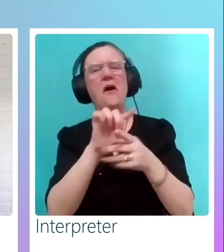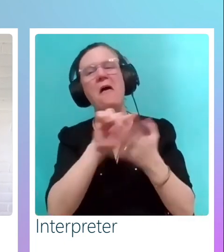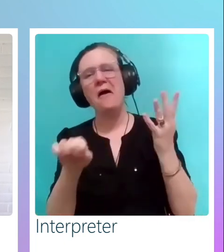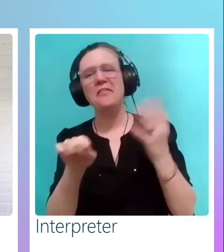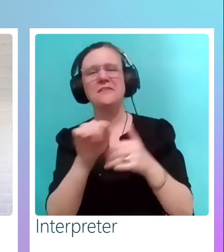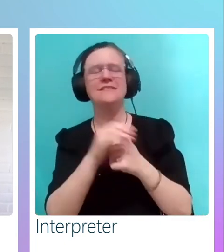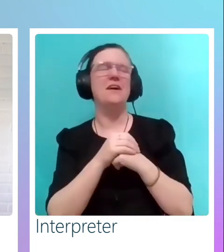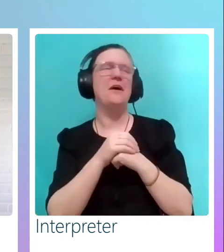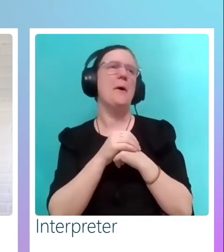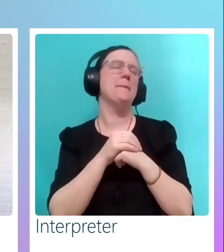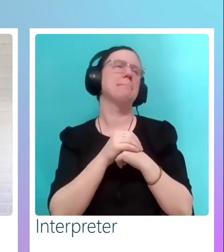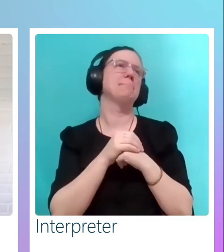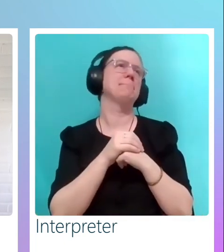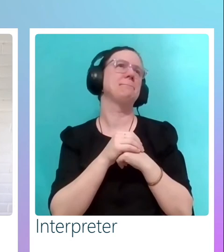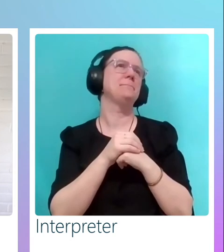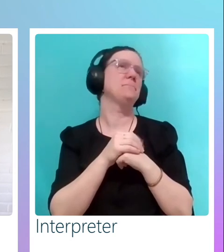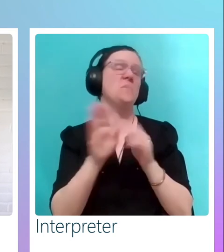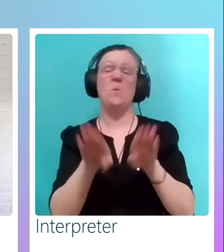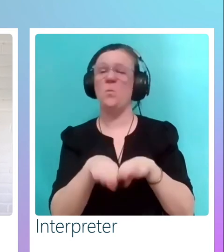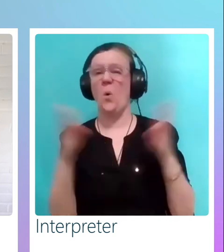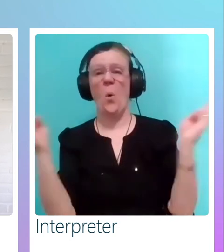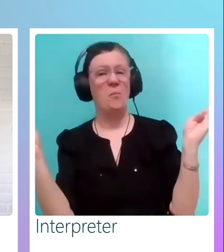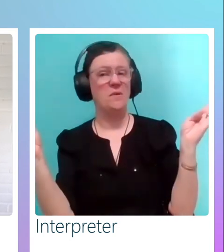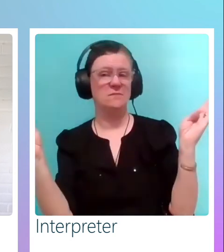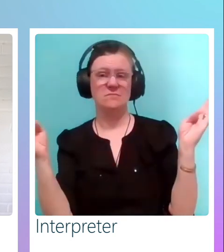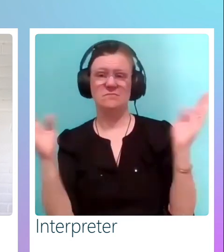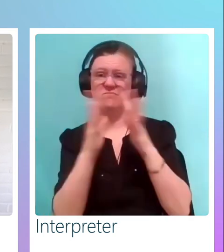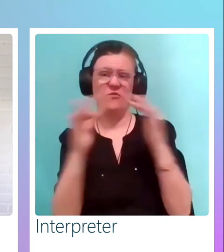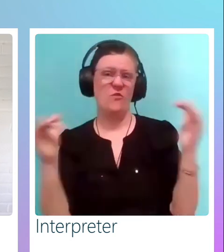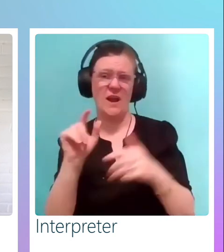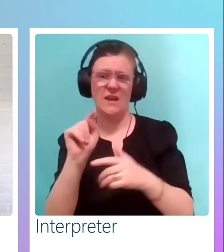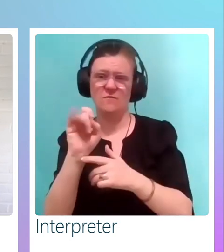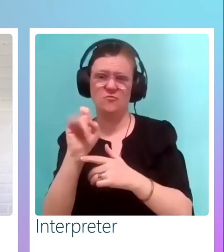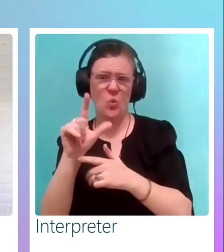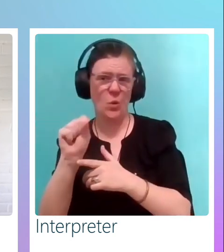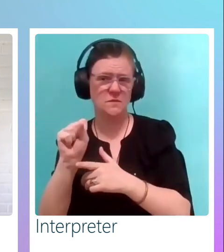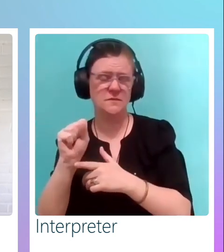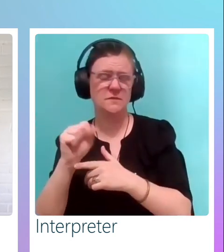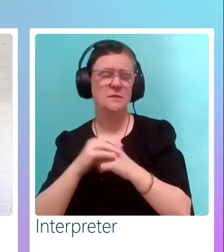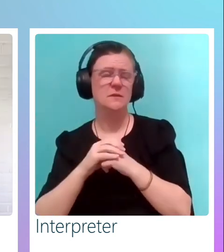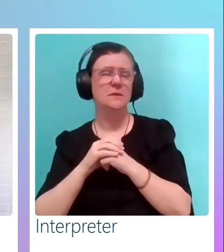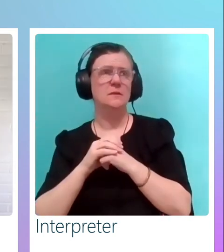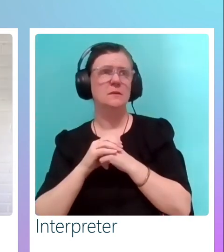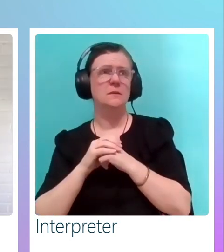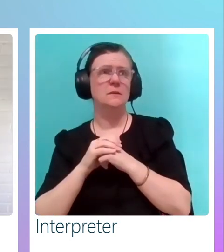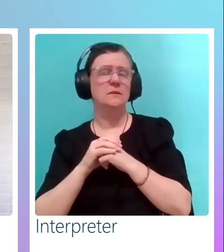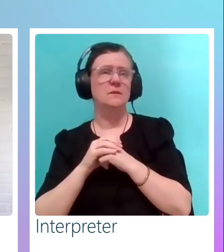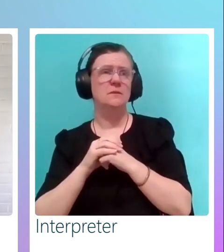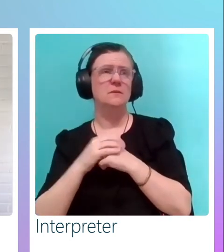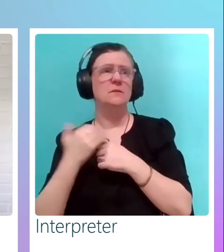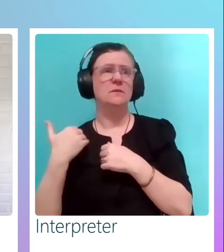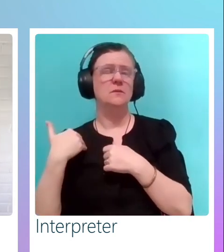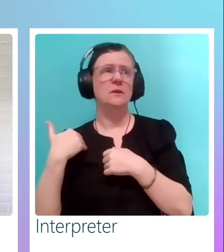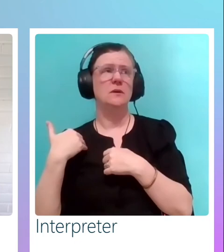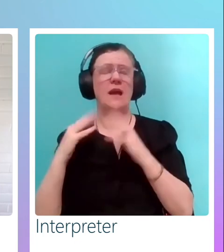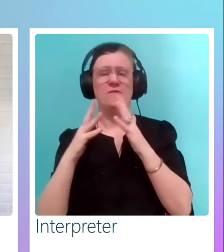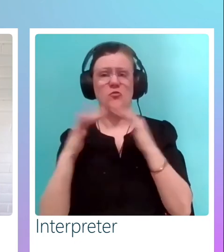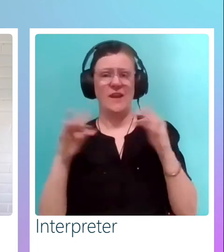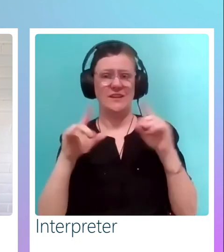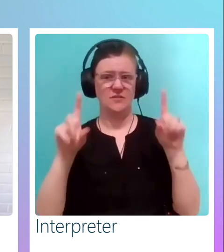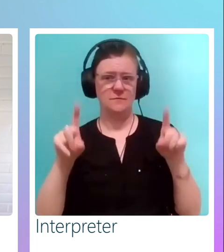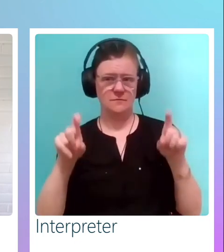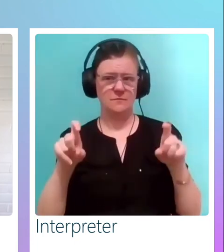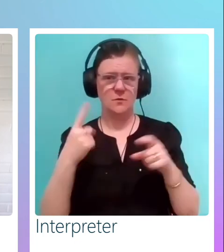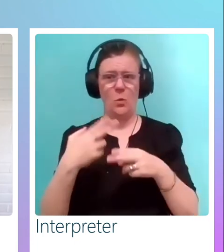We've looked at. We're open to using different tools. We do what we call a range of tests. We do what's